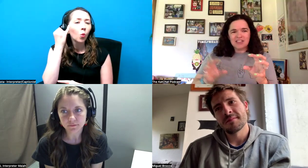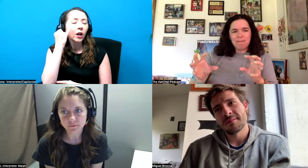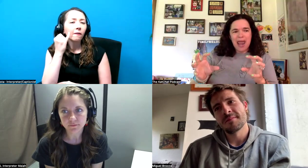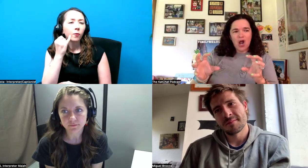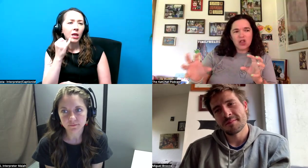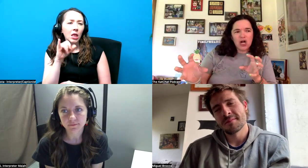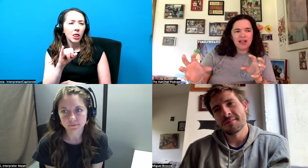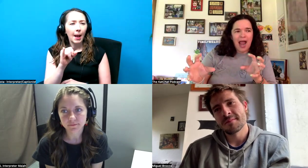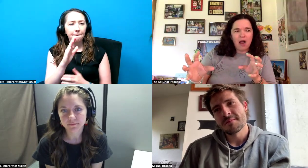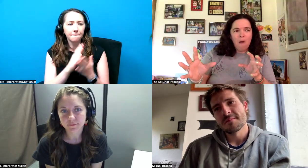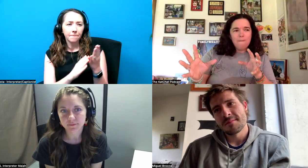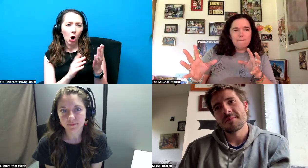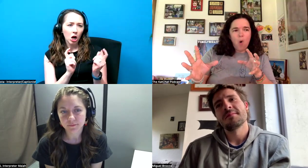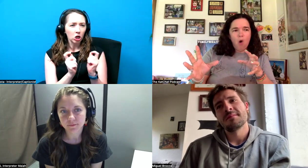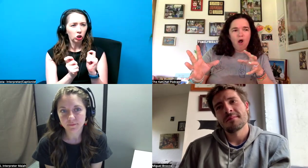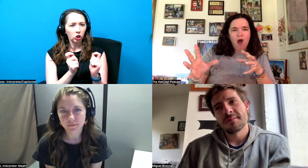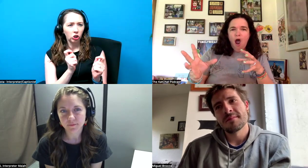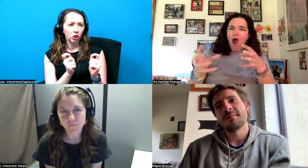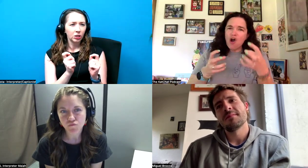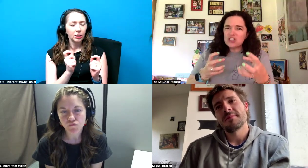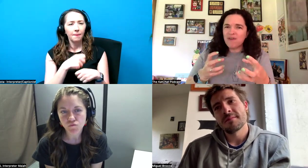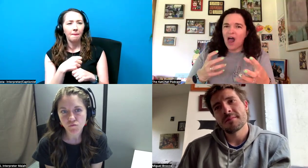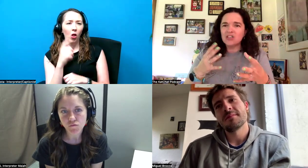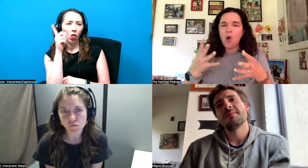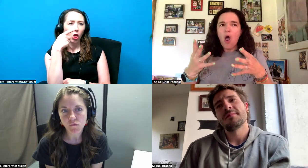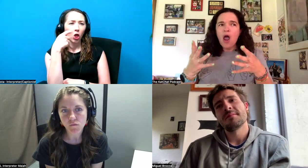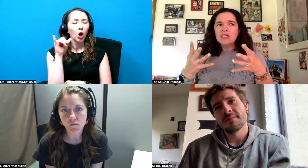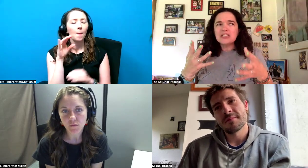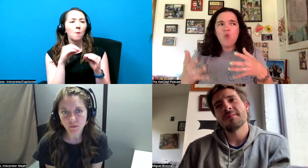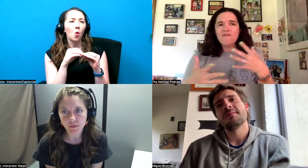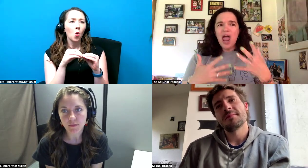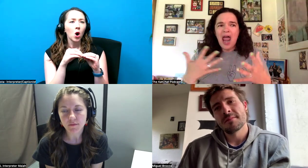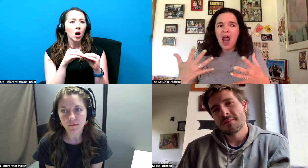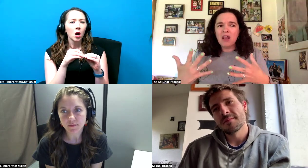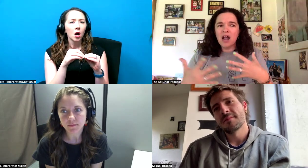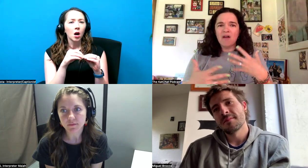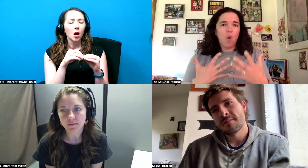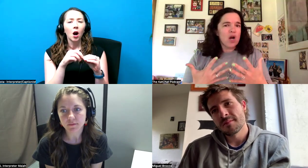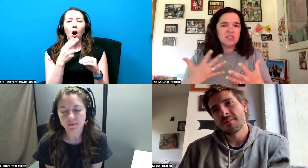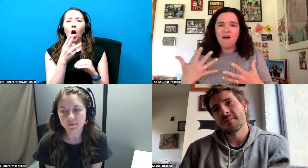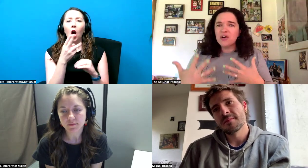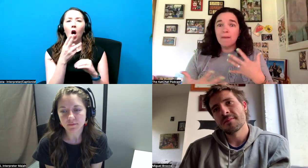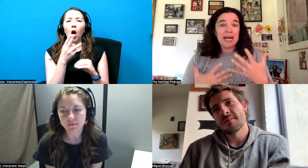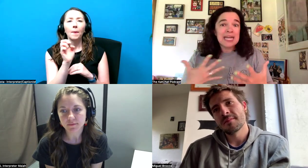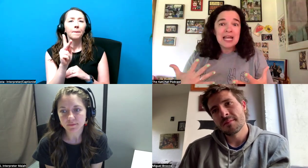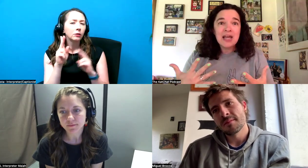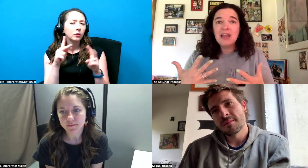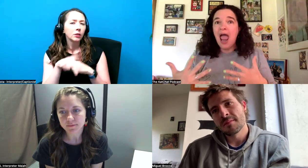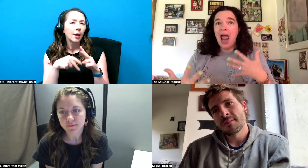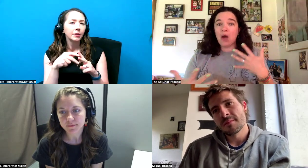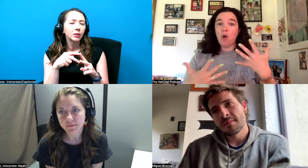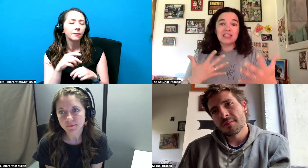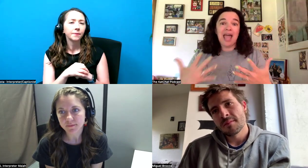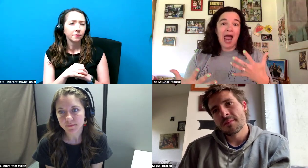adjust it to make it look like more heartfelt? Did you ever had like a point of an